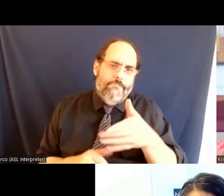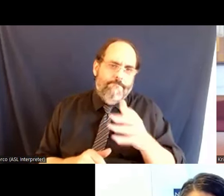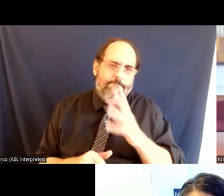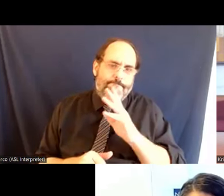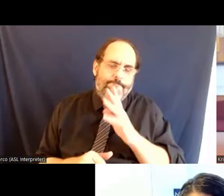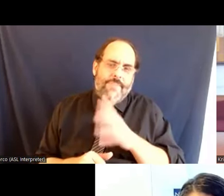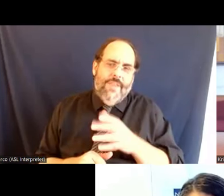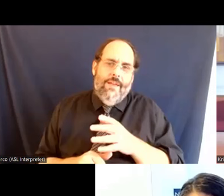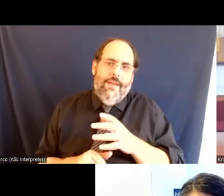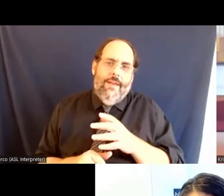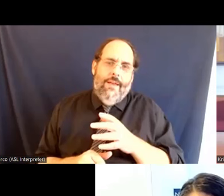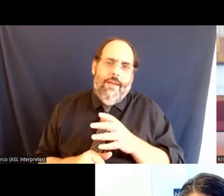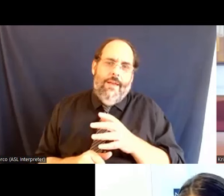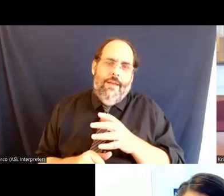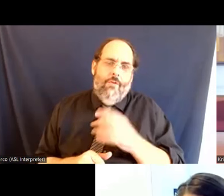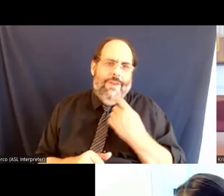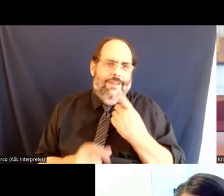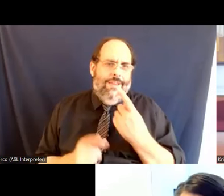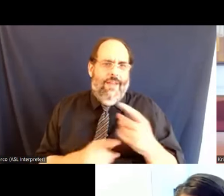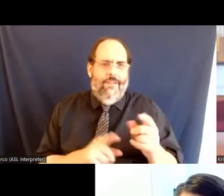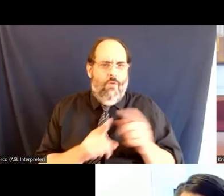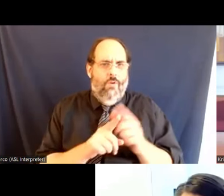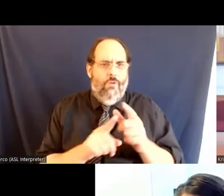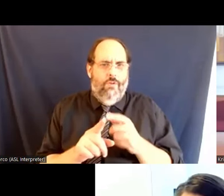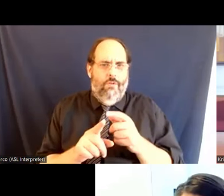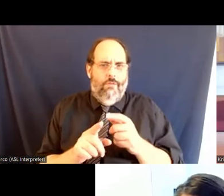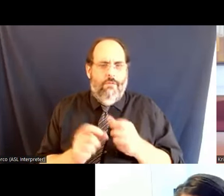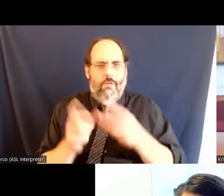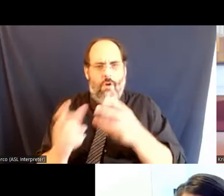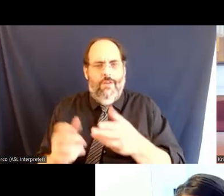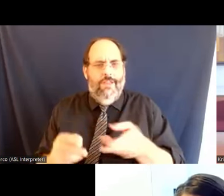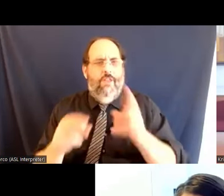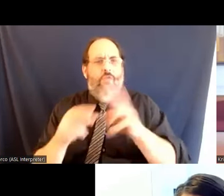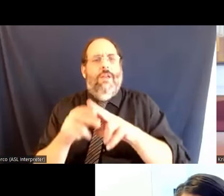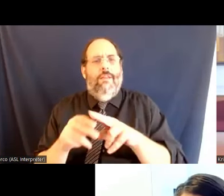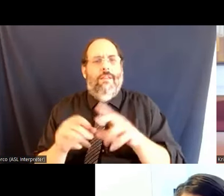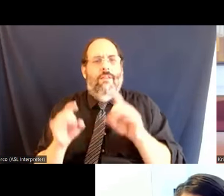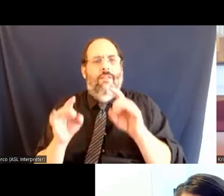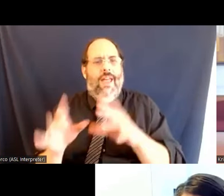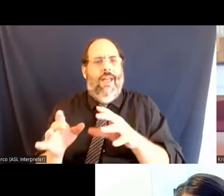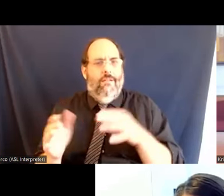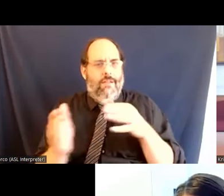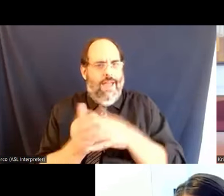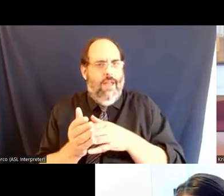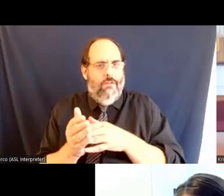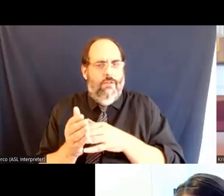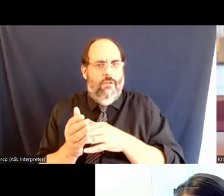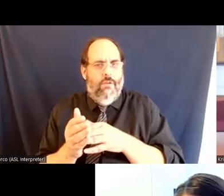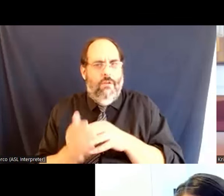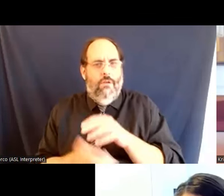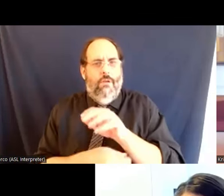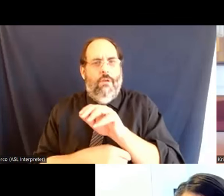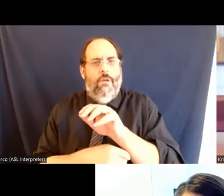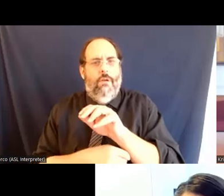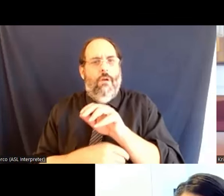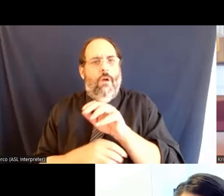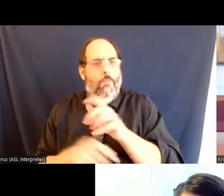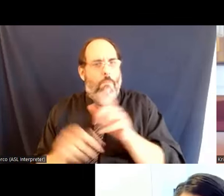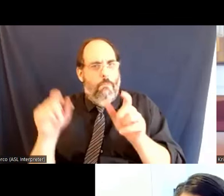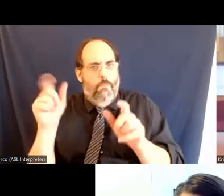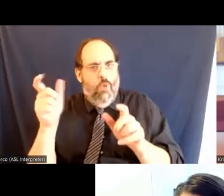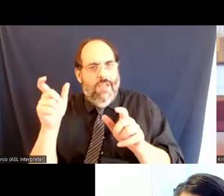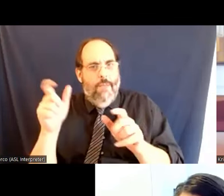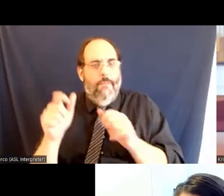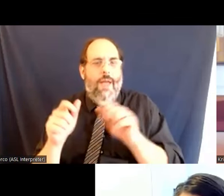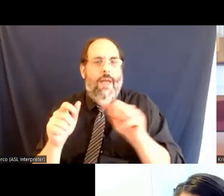because recent events have also led to a surge of acts of hate directed towards Muslim and